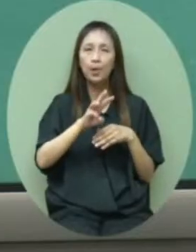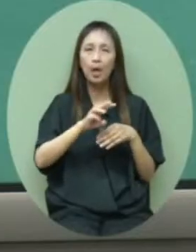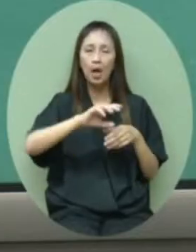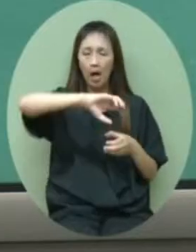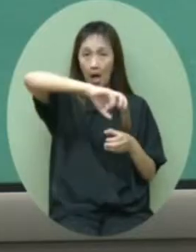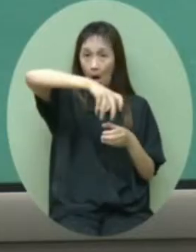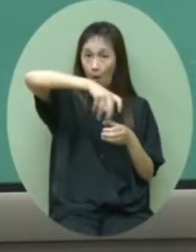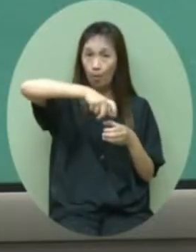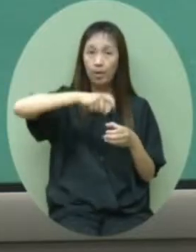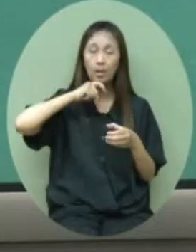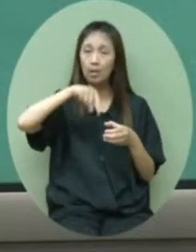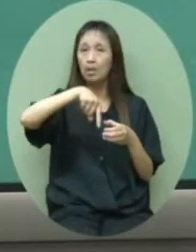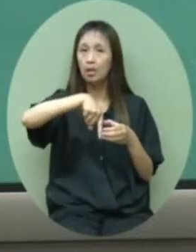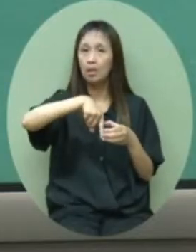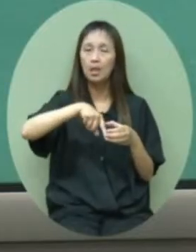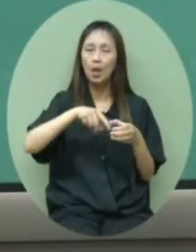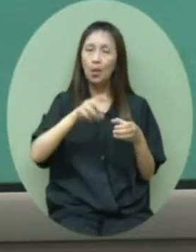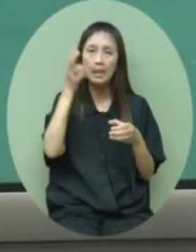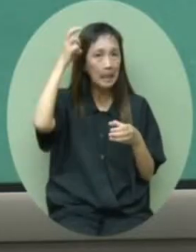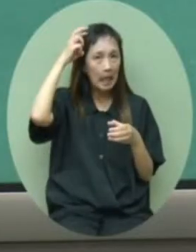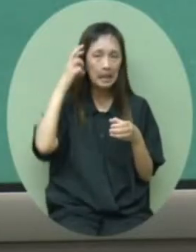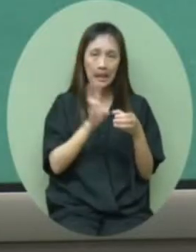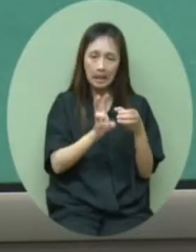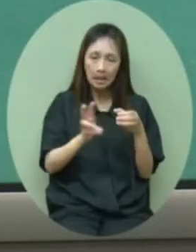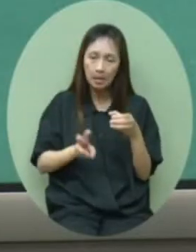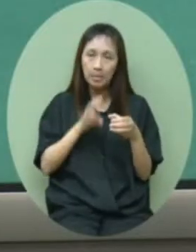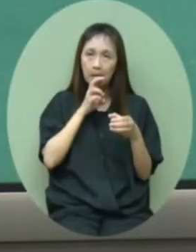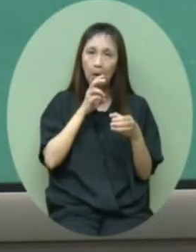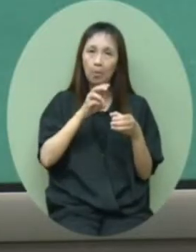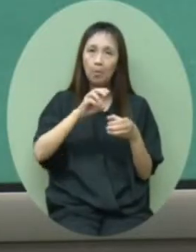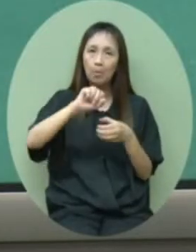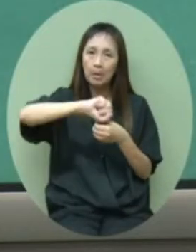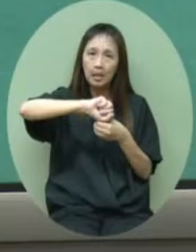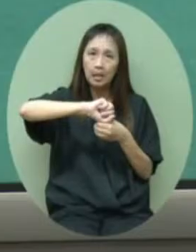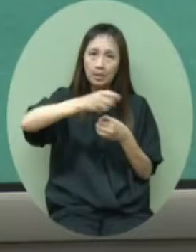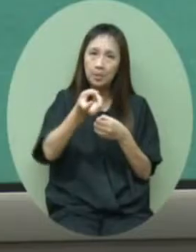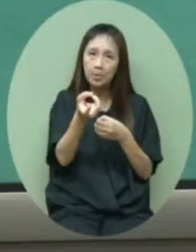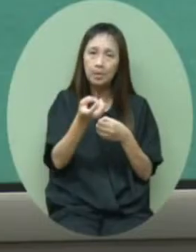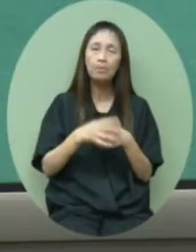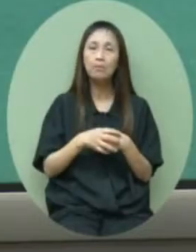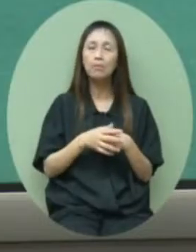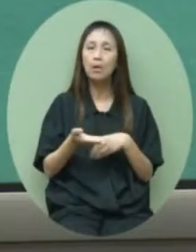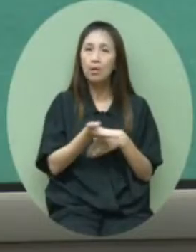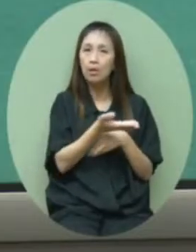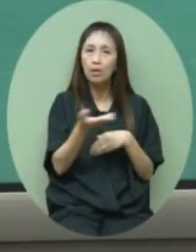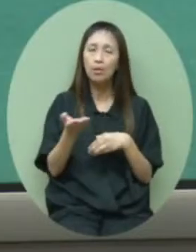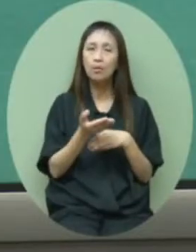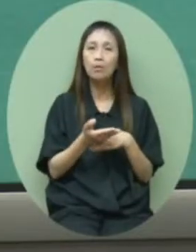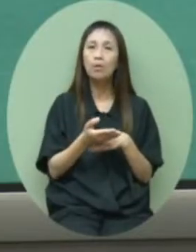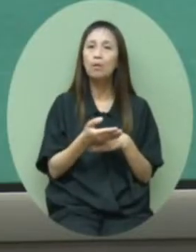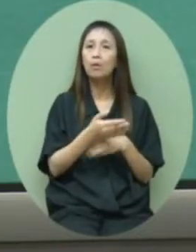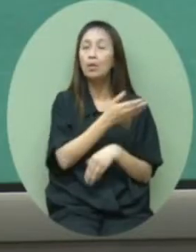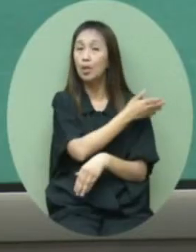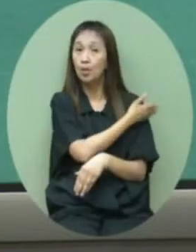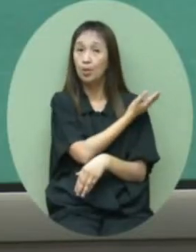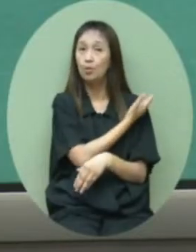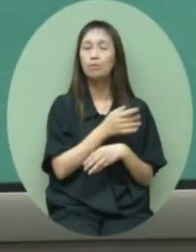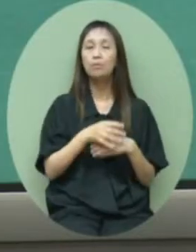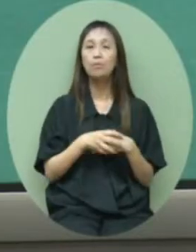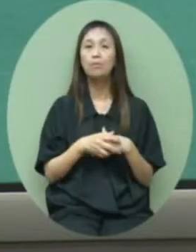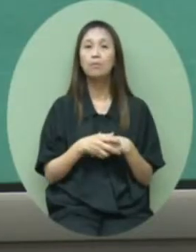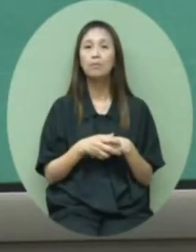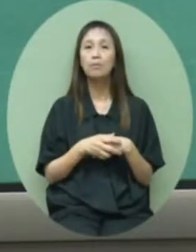government colleagues are working hard to do all they can to continue to flush the pipes, flush